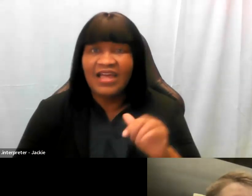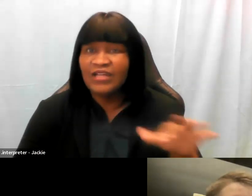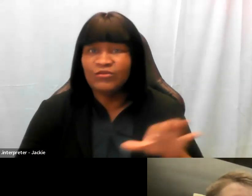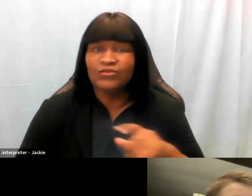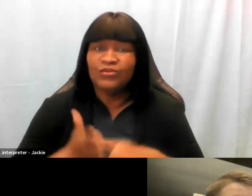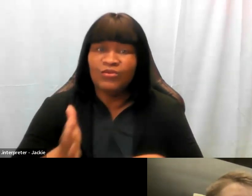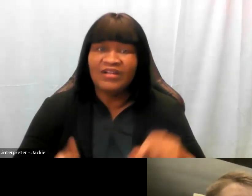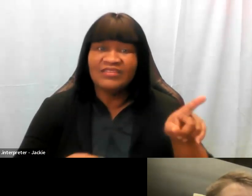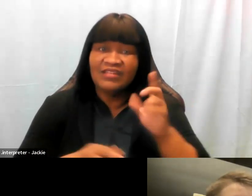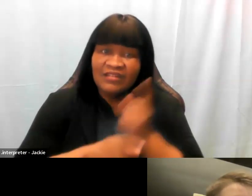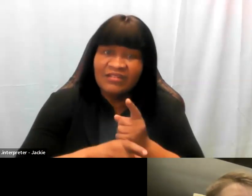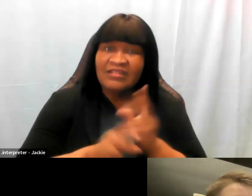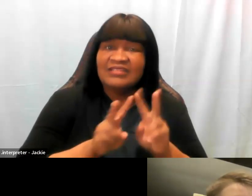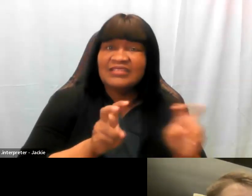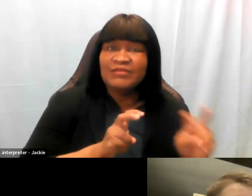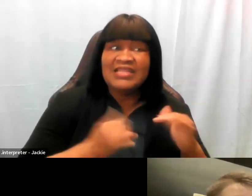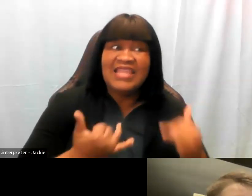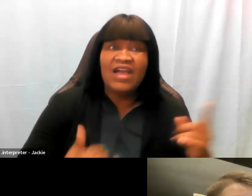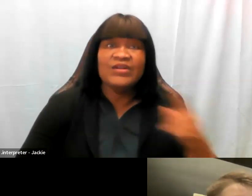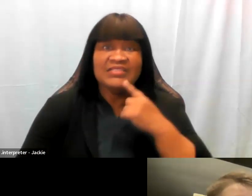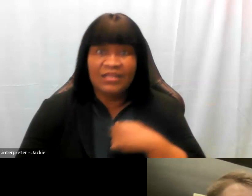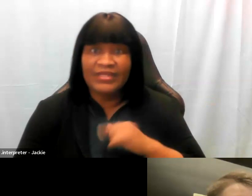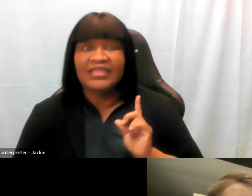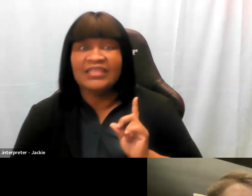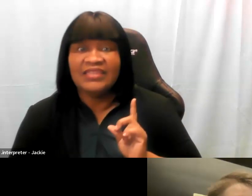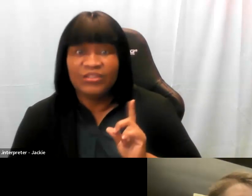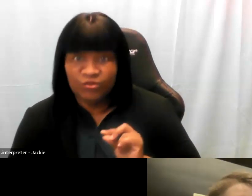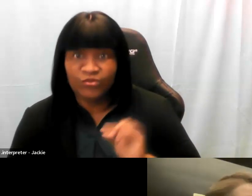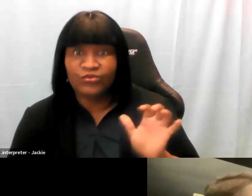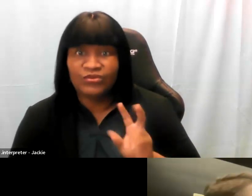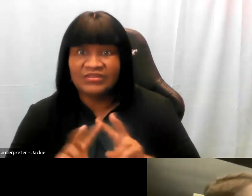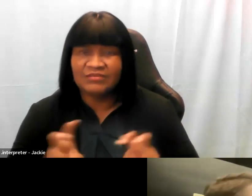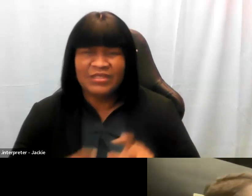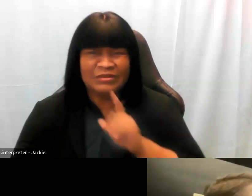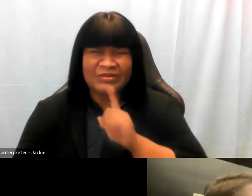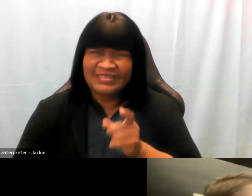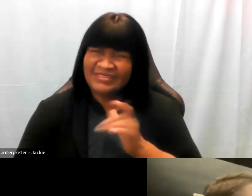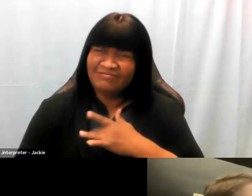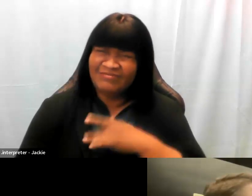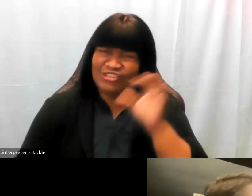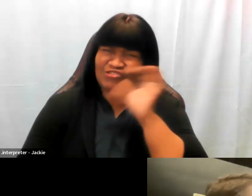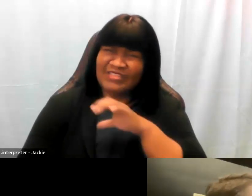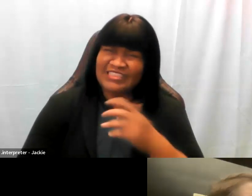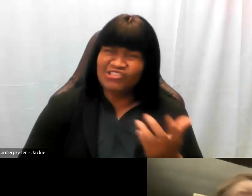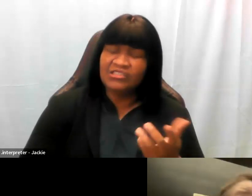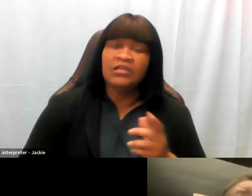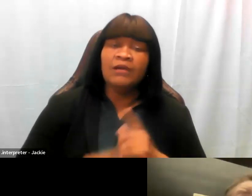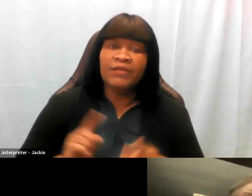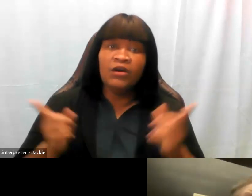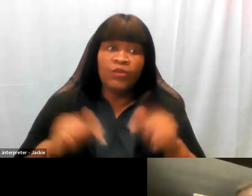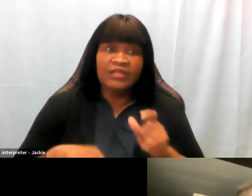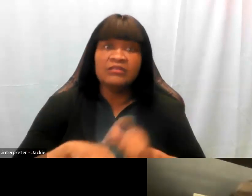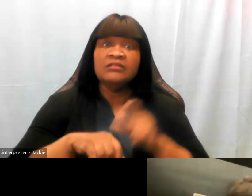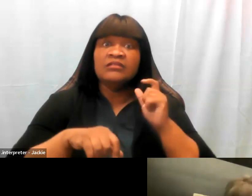SUD assessments, and is now telling me that they do. It's all very strange, but once I got into inpatient.